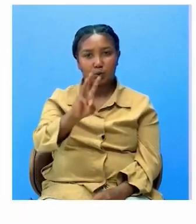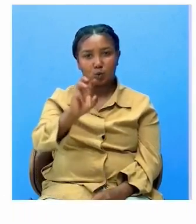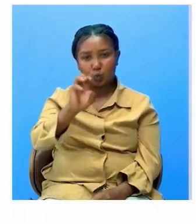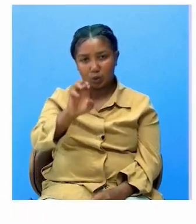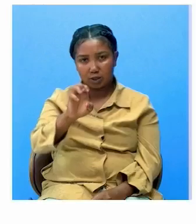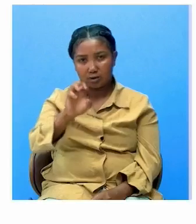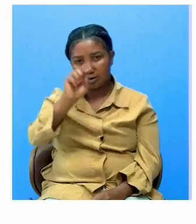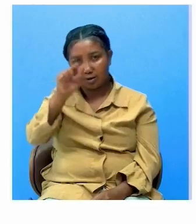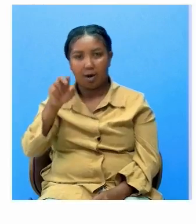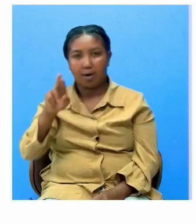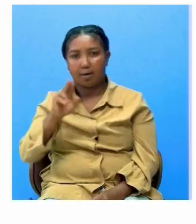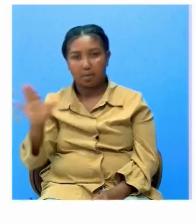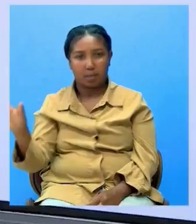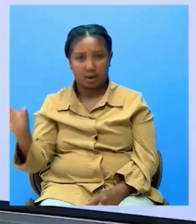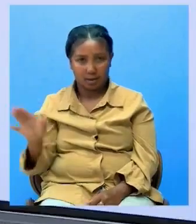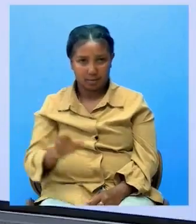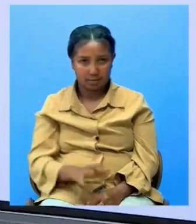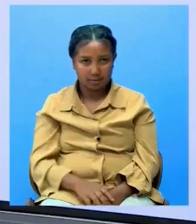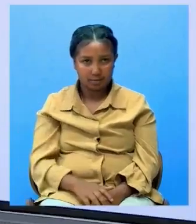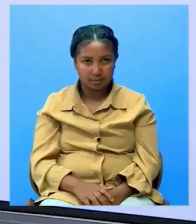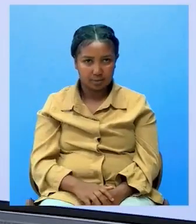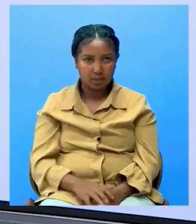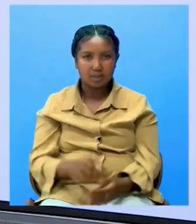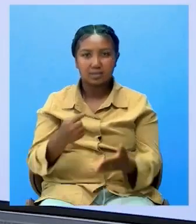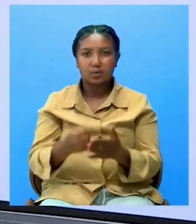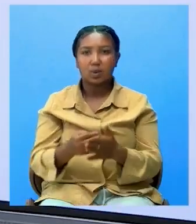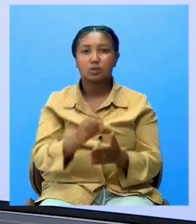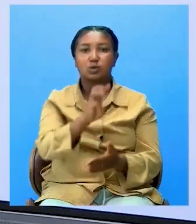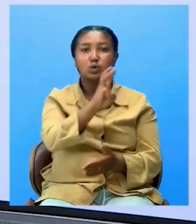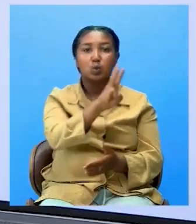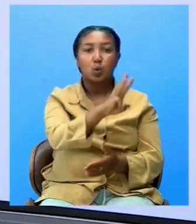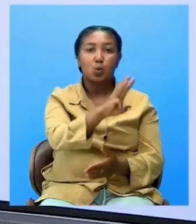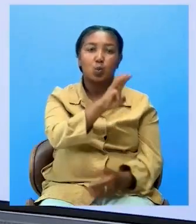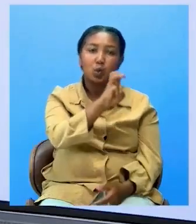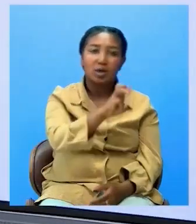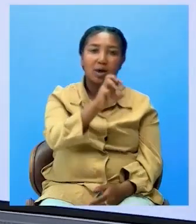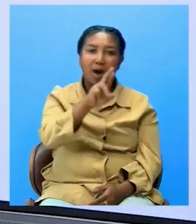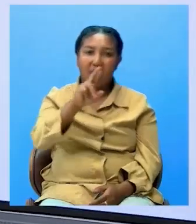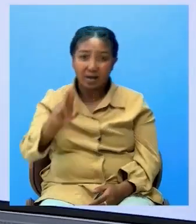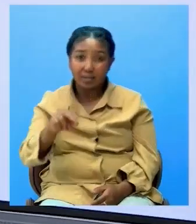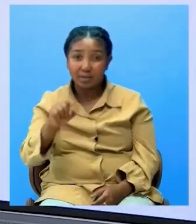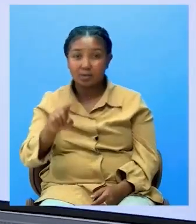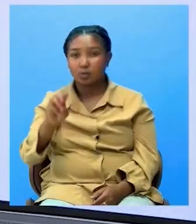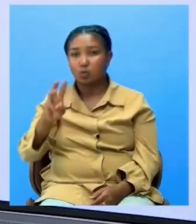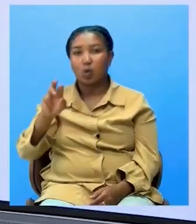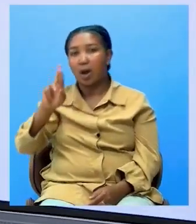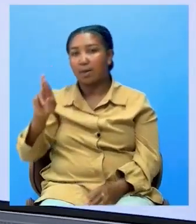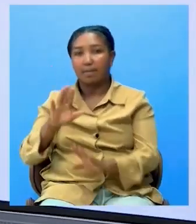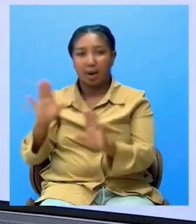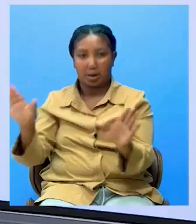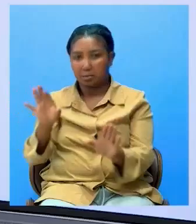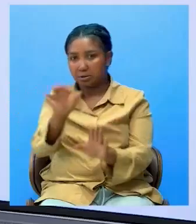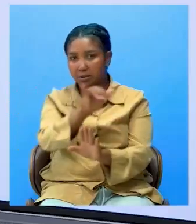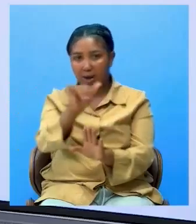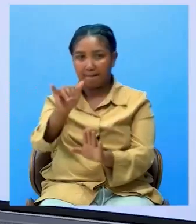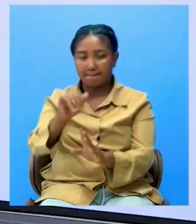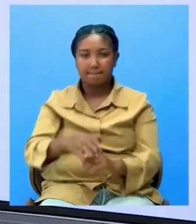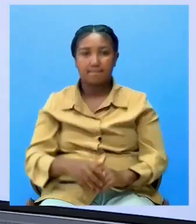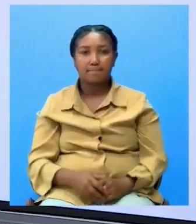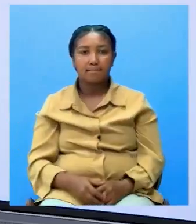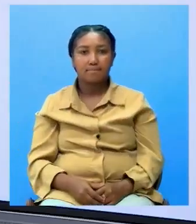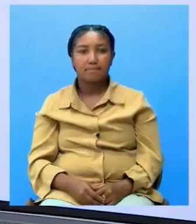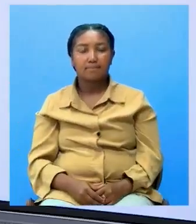We are. Here. This one is we are, but here we are. We are.